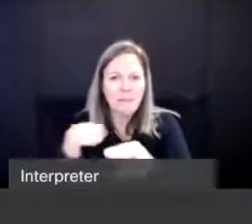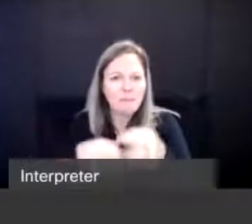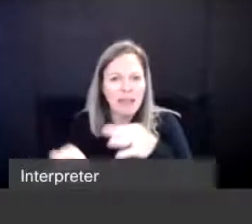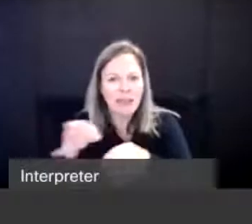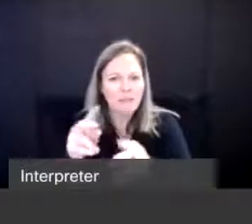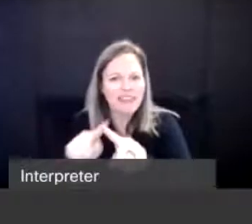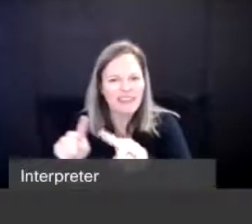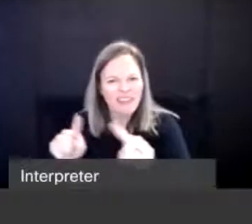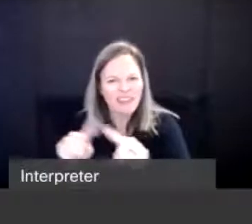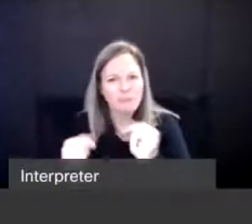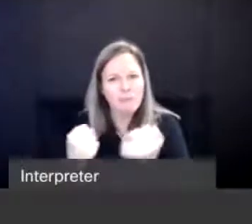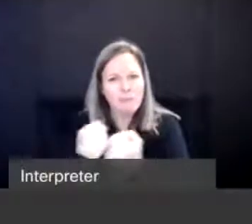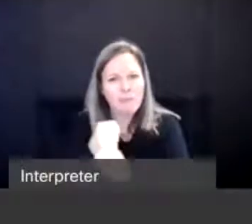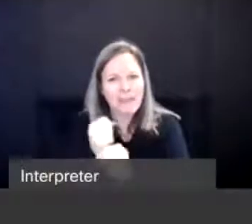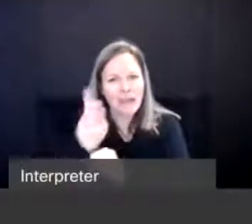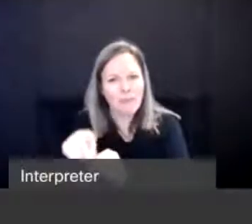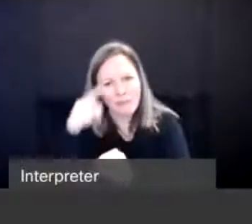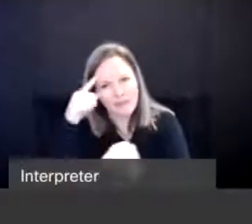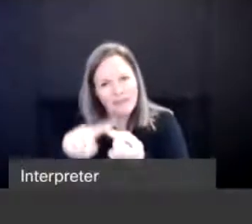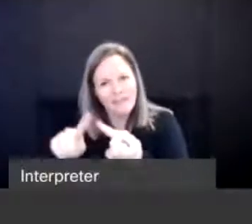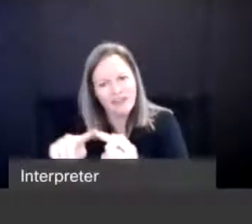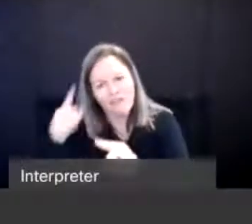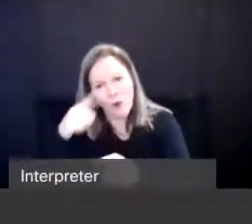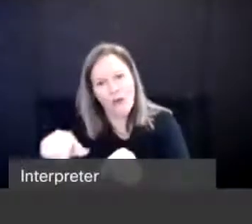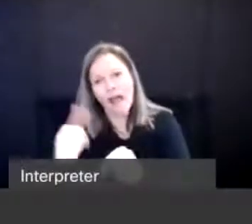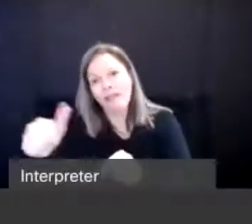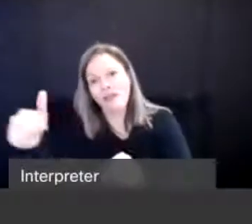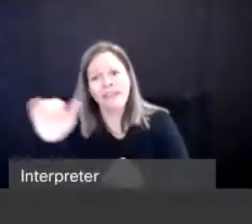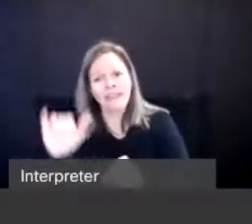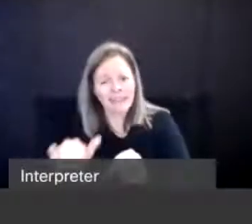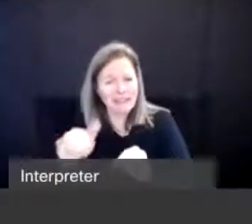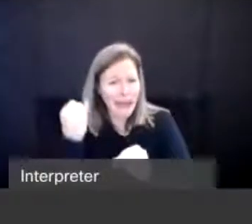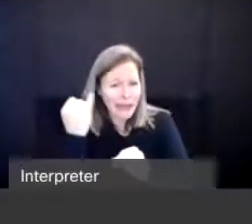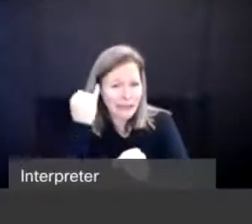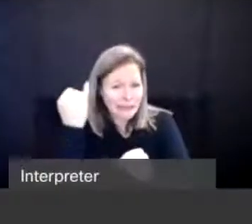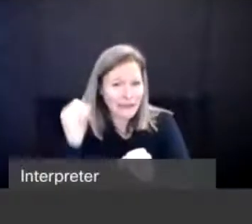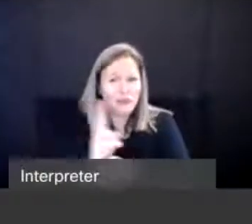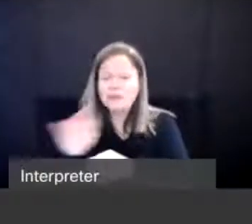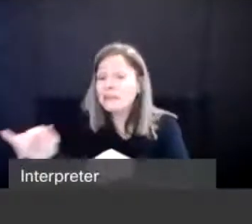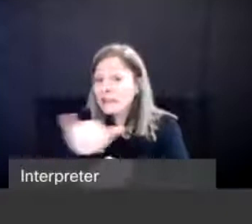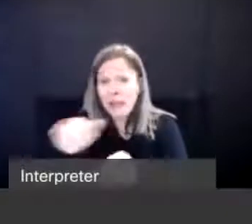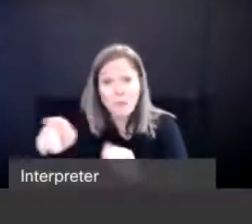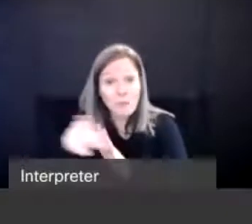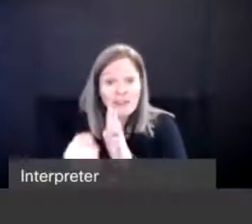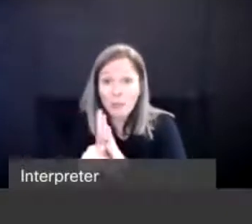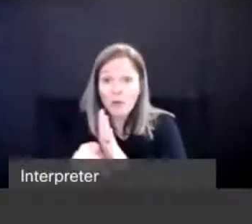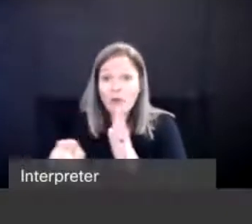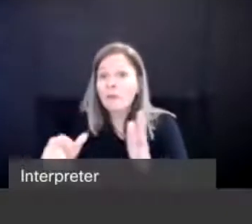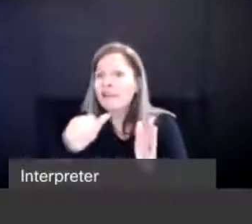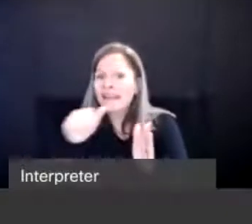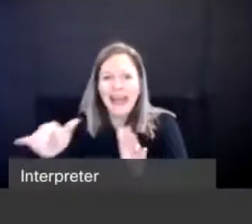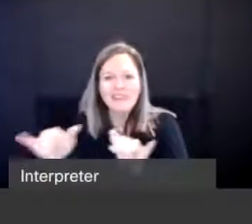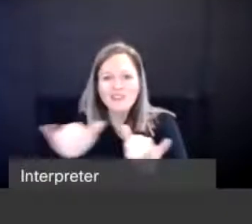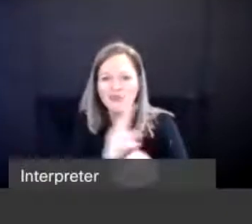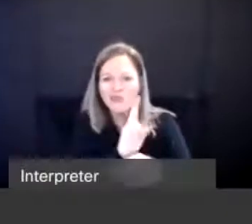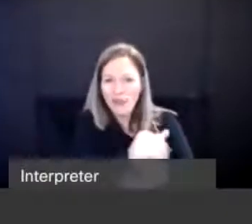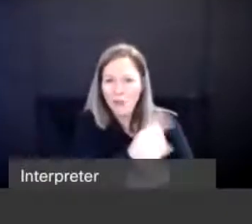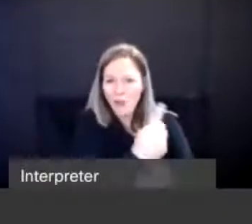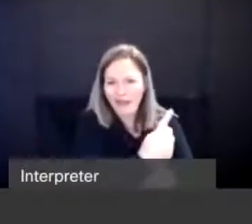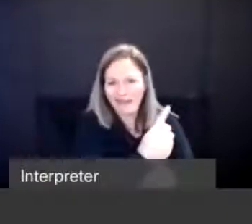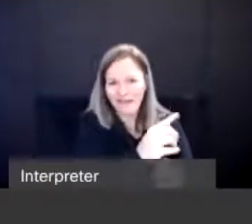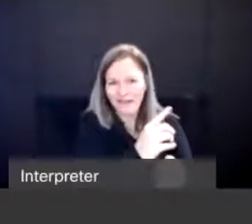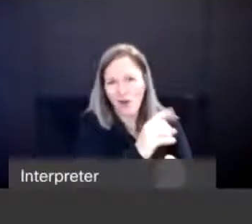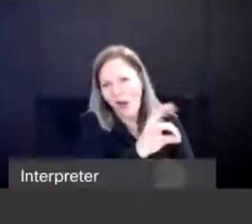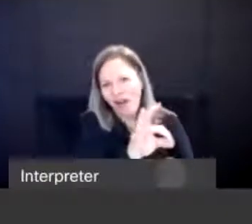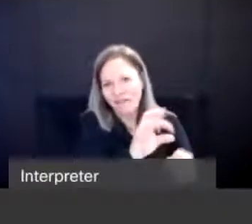that's just the idea behind this, to use the same principle, but not use the district that is really an anomaly. And if we